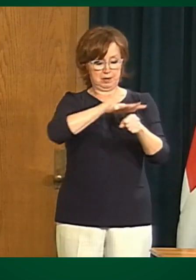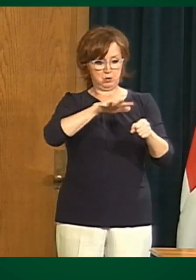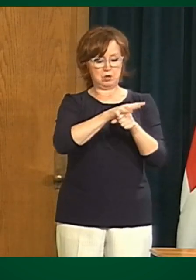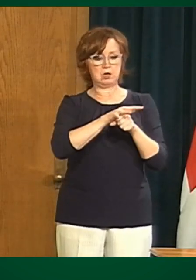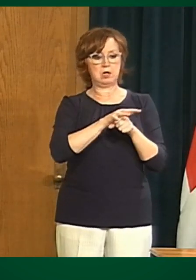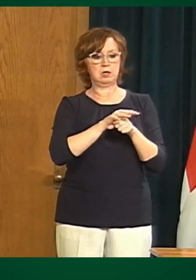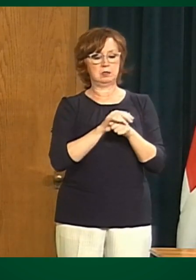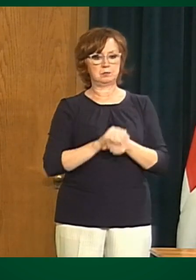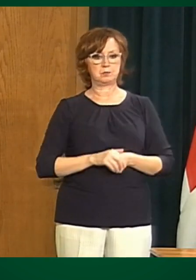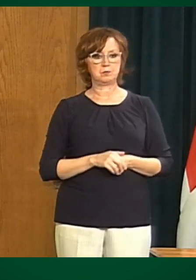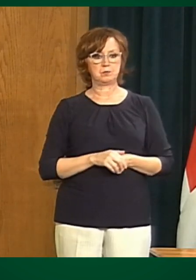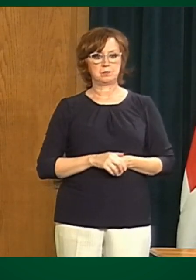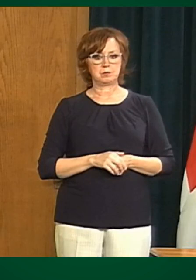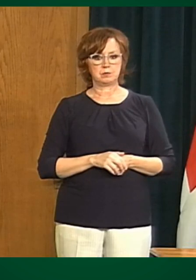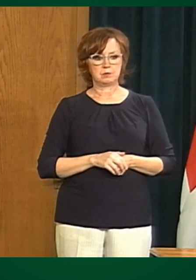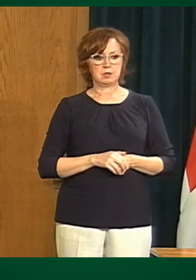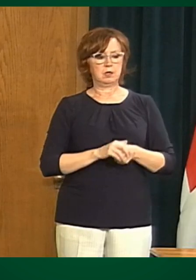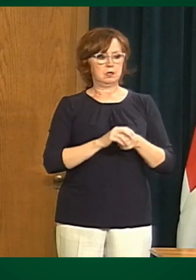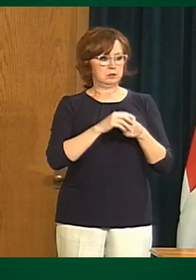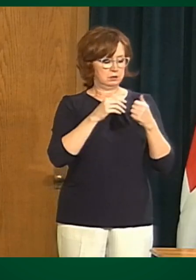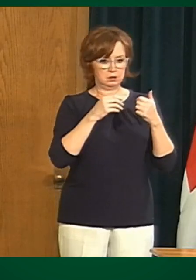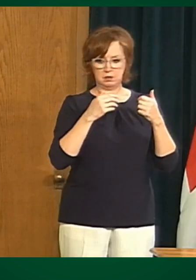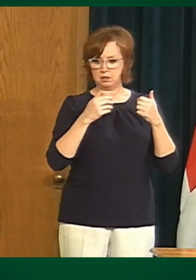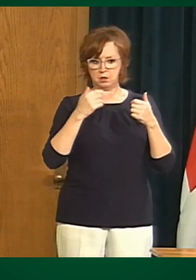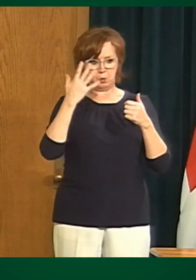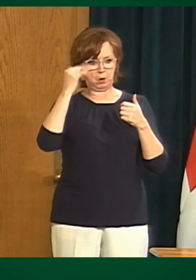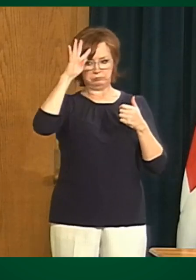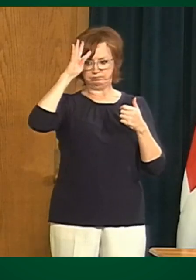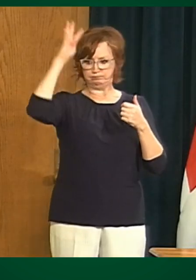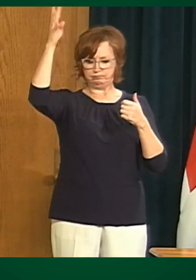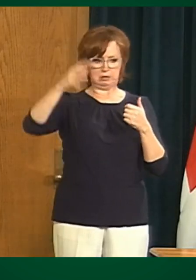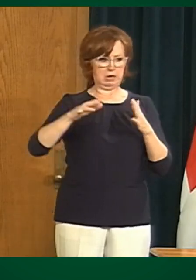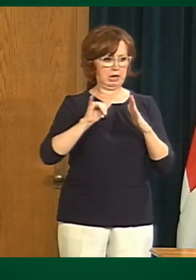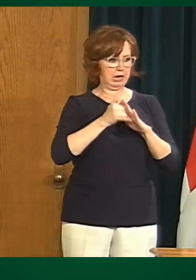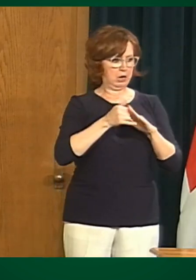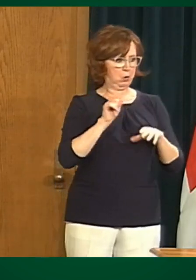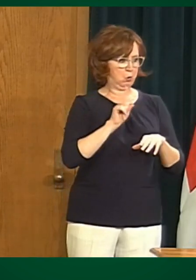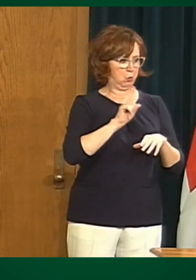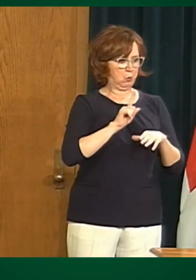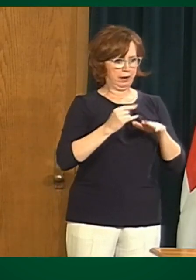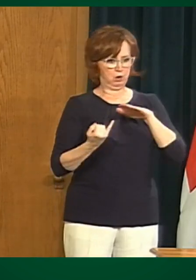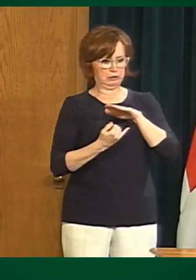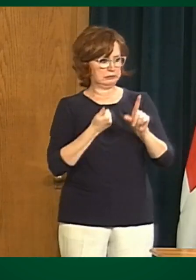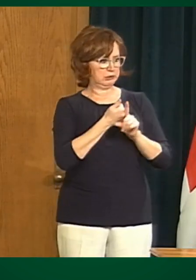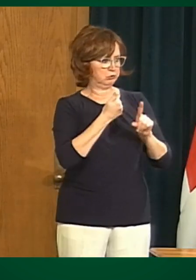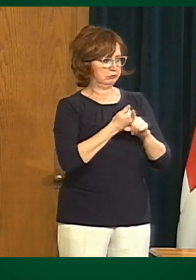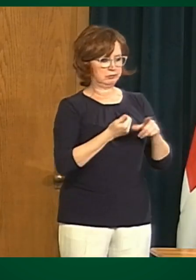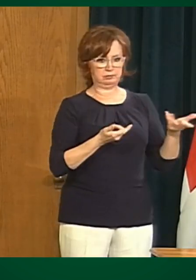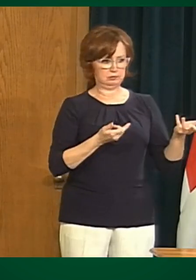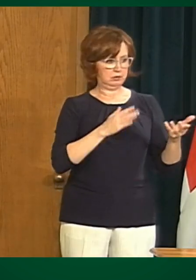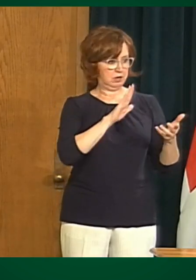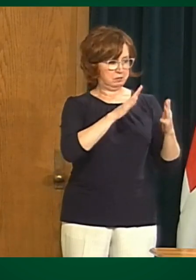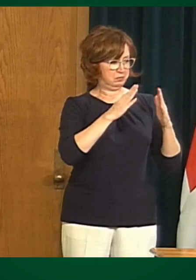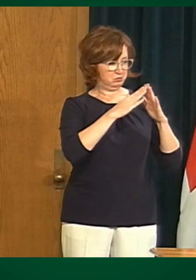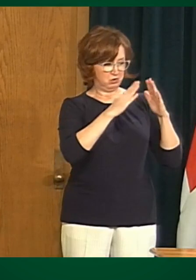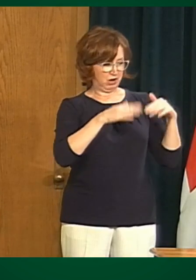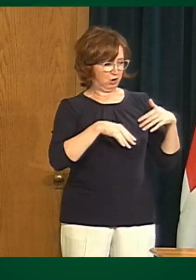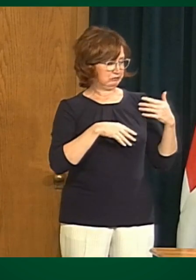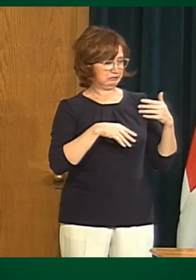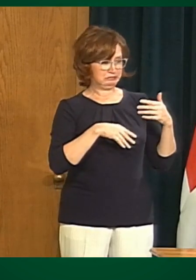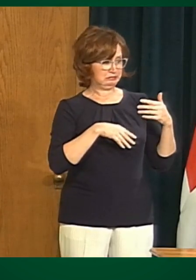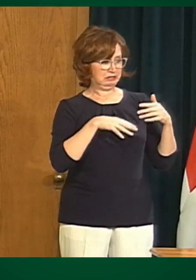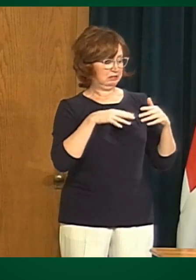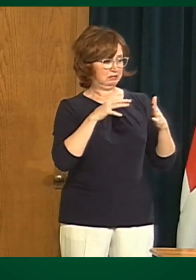providing the alternative confinement in case of places where there is no feasibility for